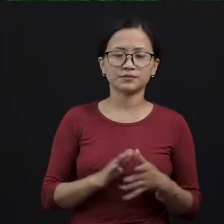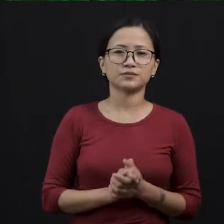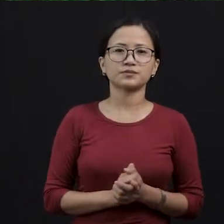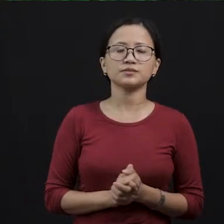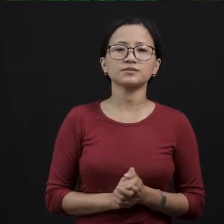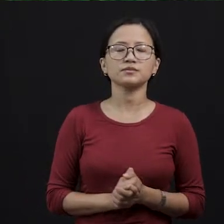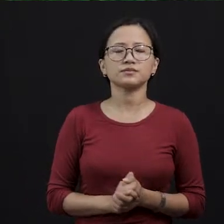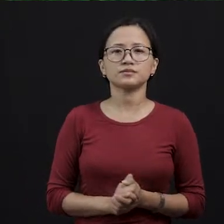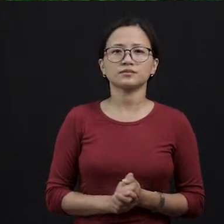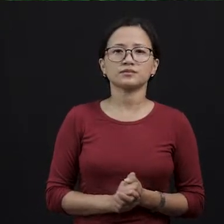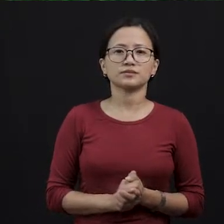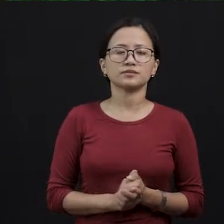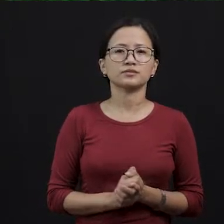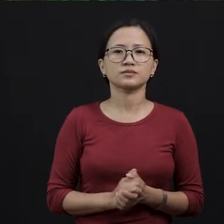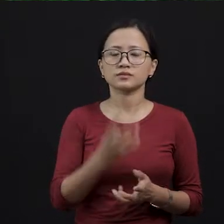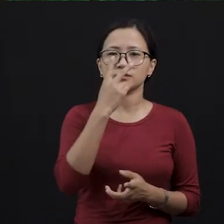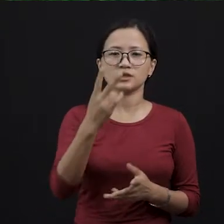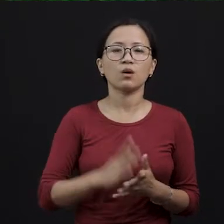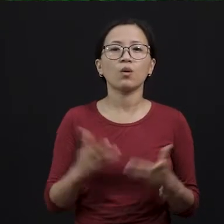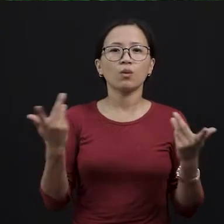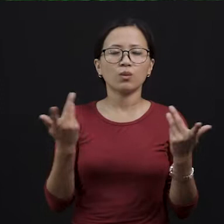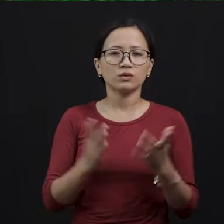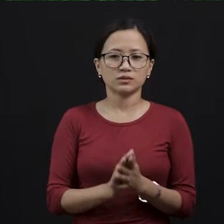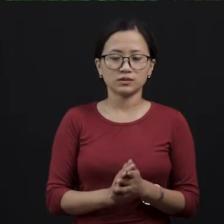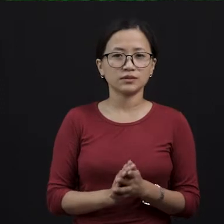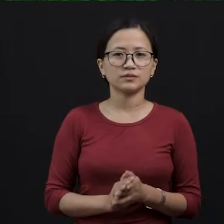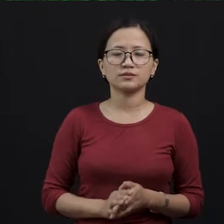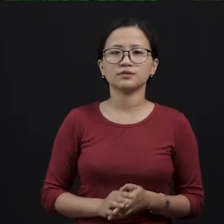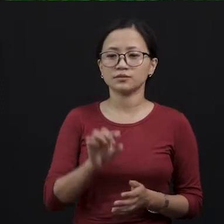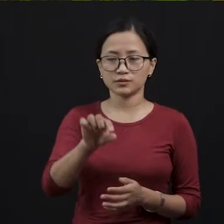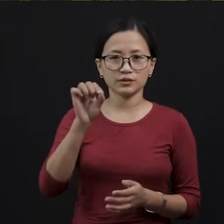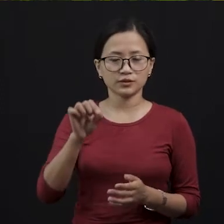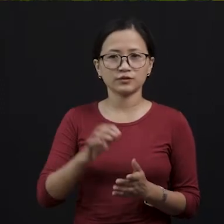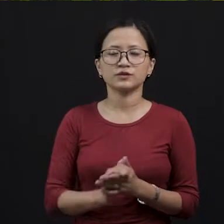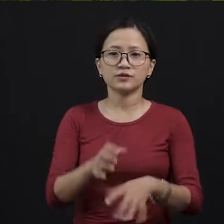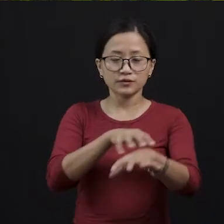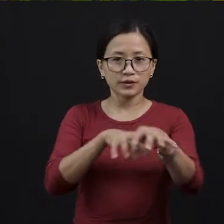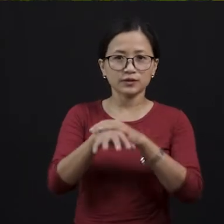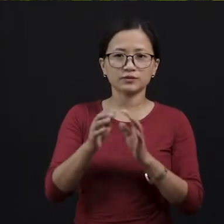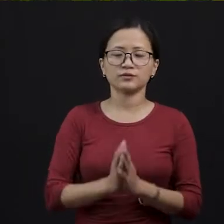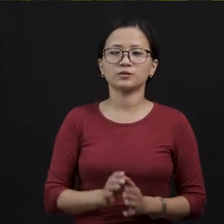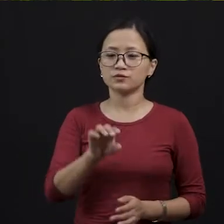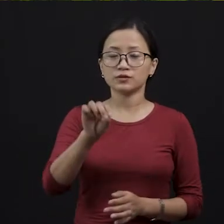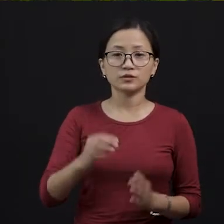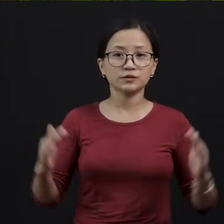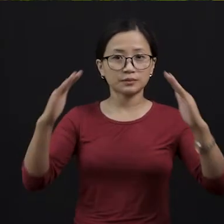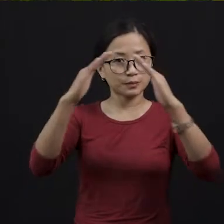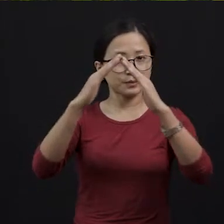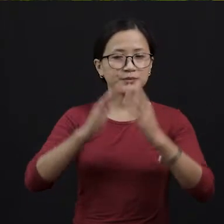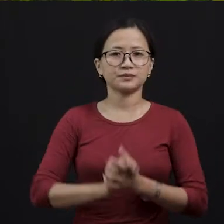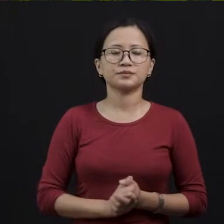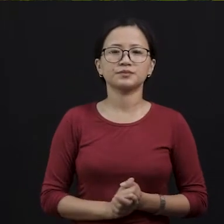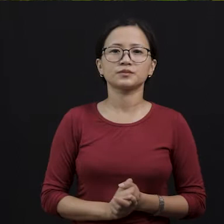animals, forest plants. Then let us see what kind of animals and plants we find in the mountains. In